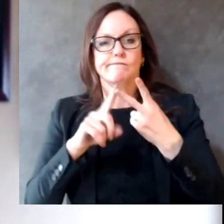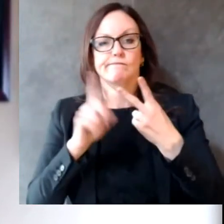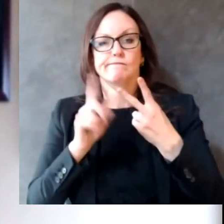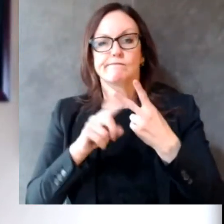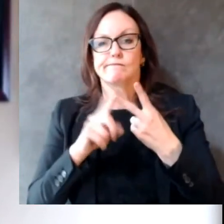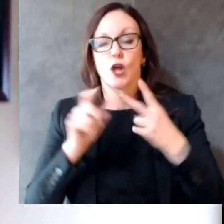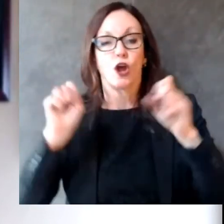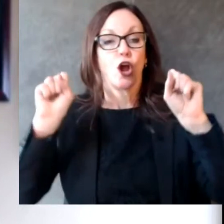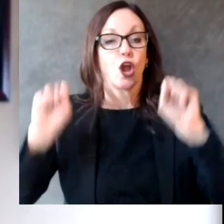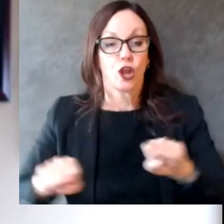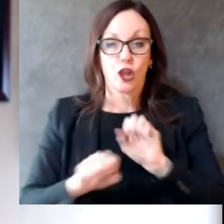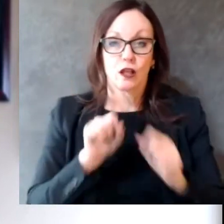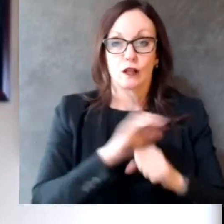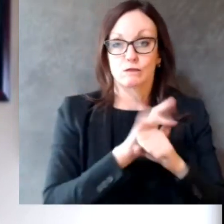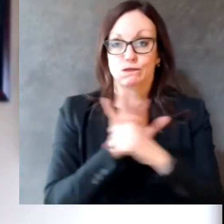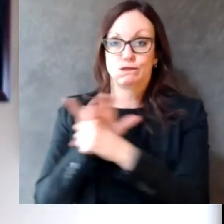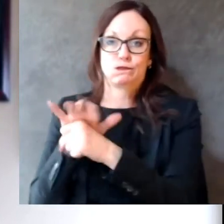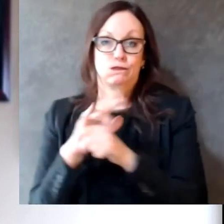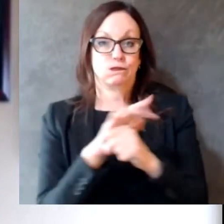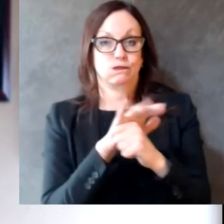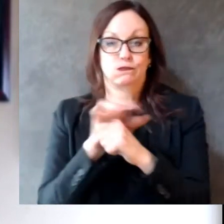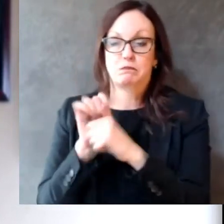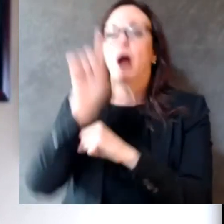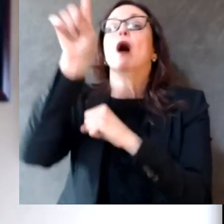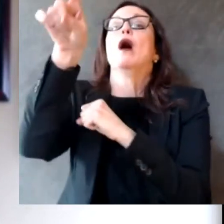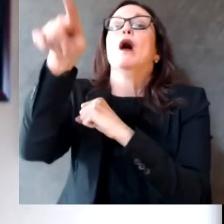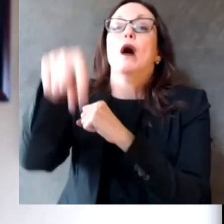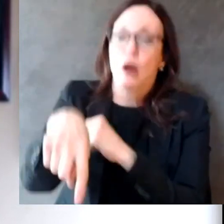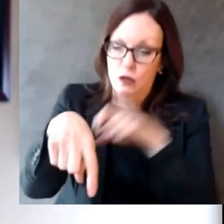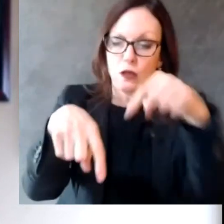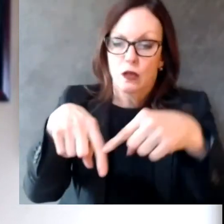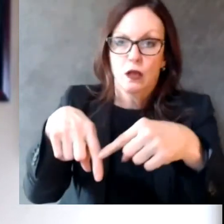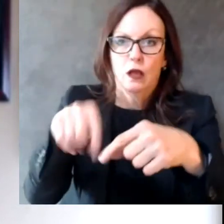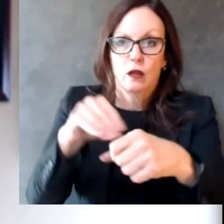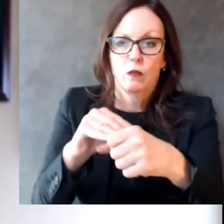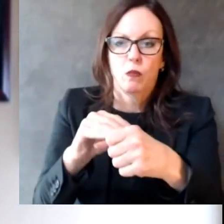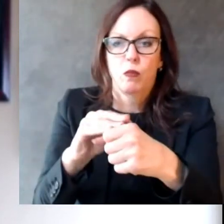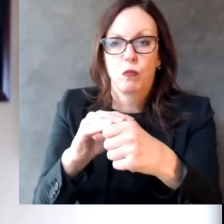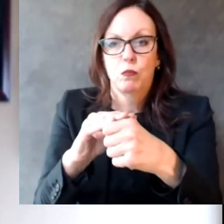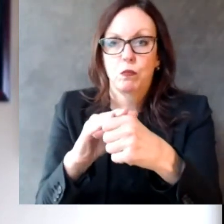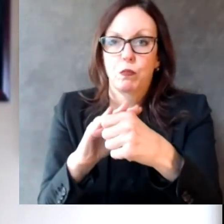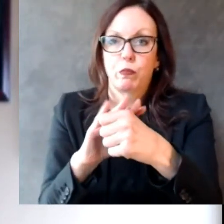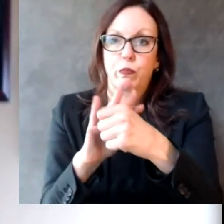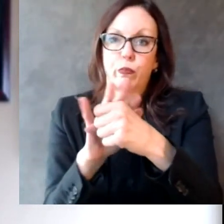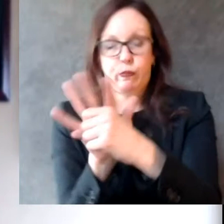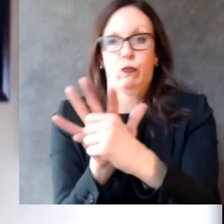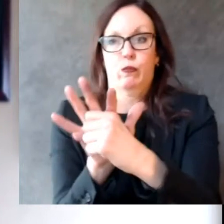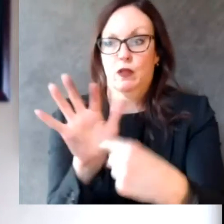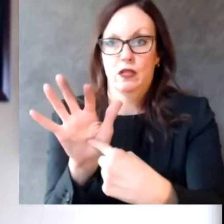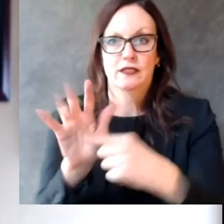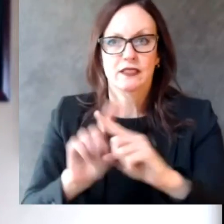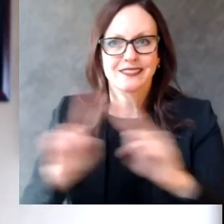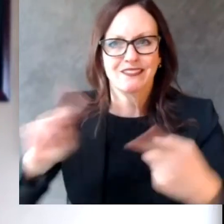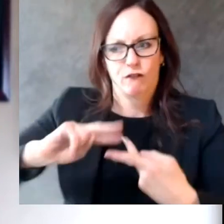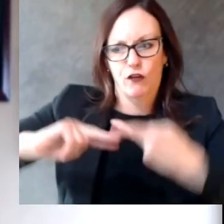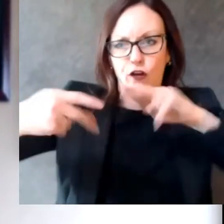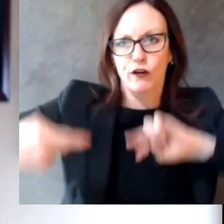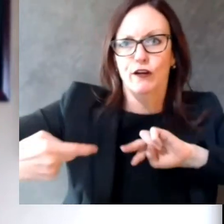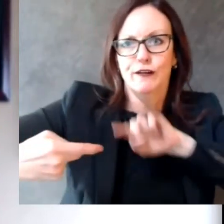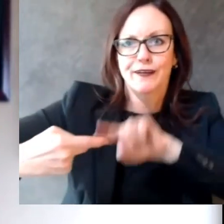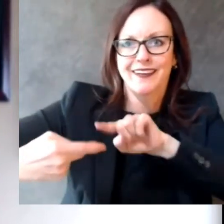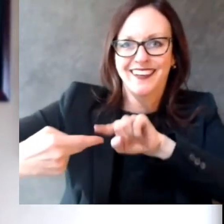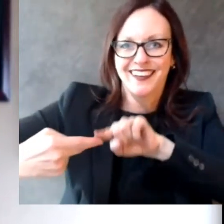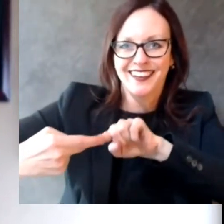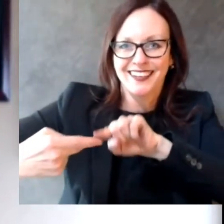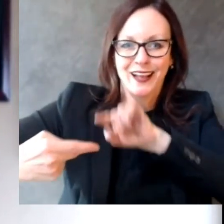did not initially realize this or recognize this when the B117 variant of concern was detected